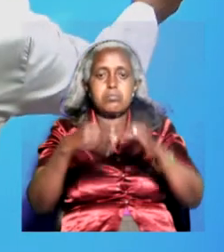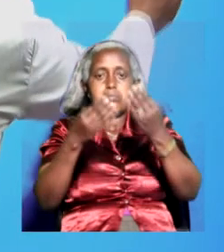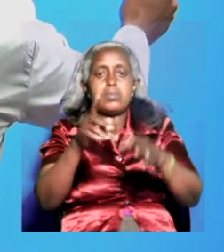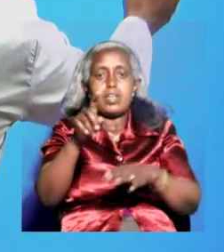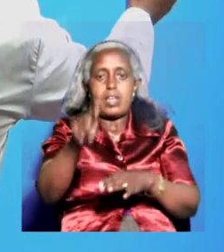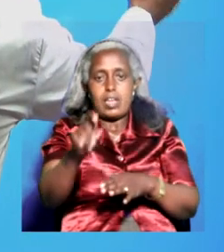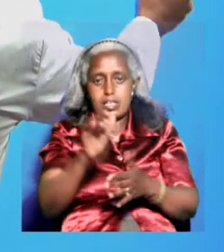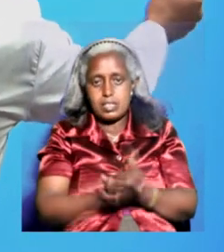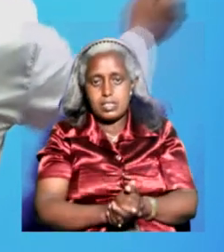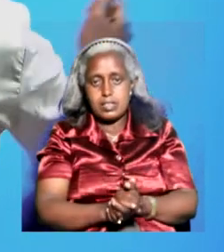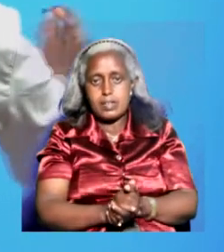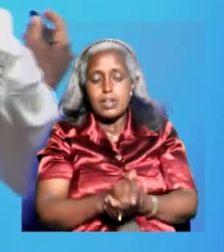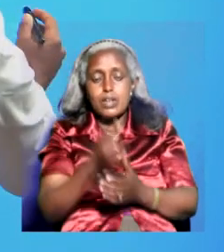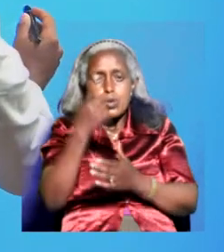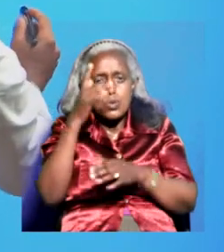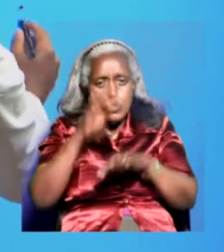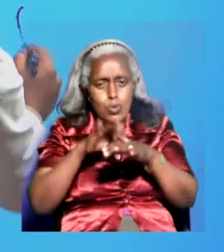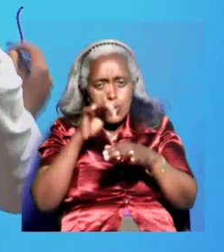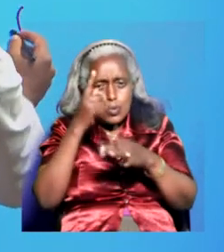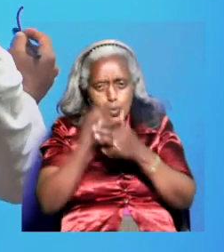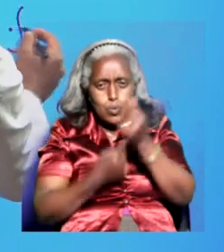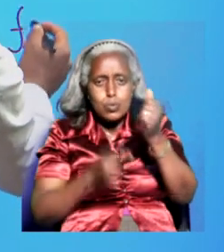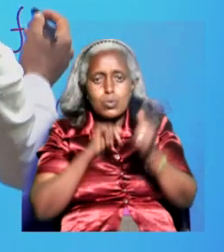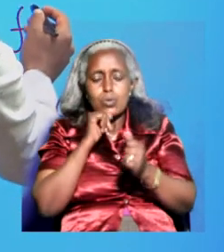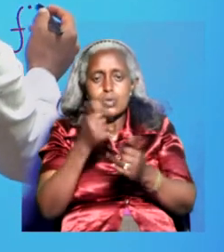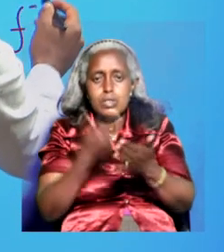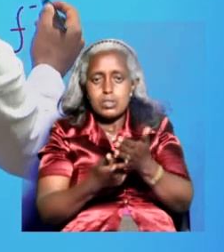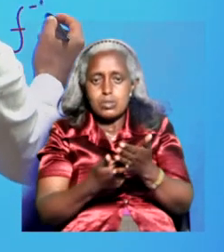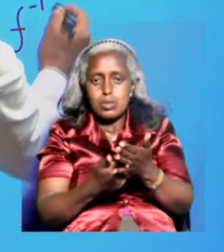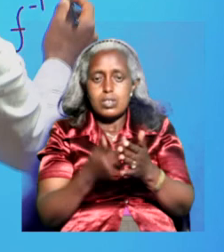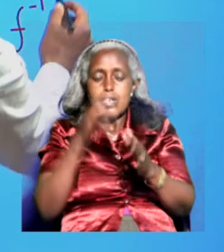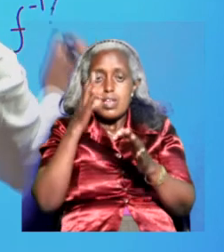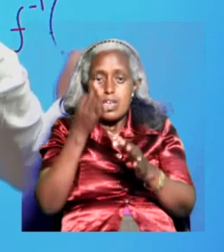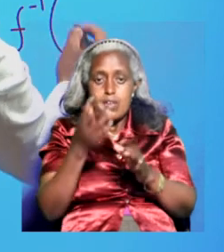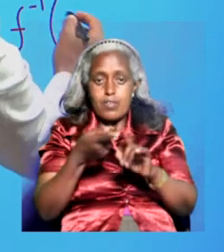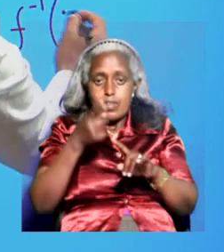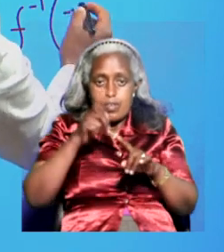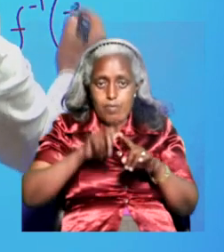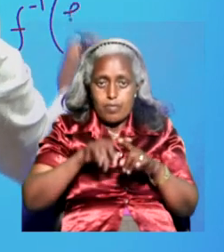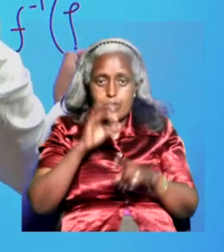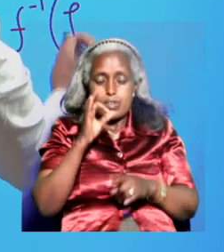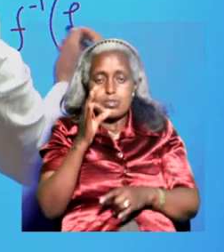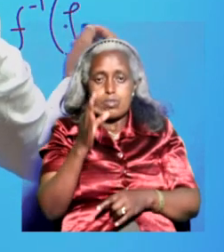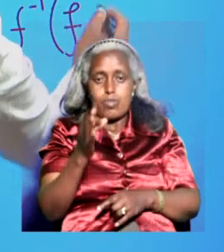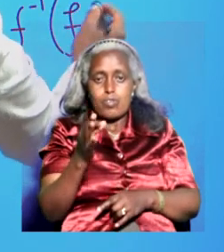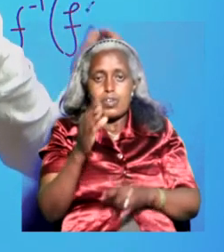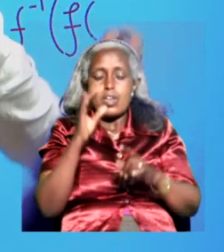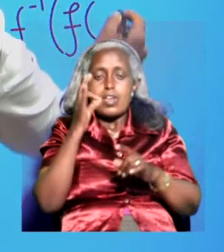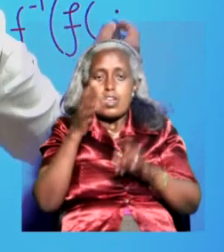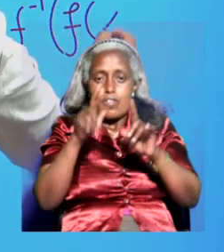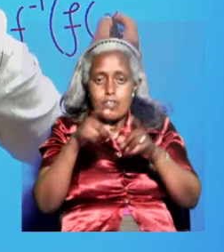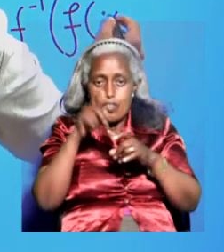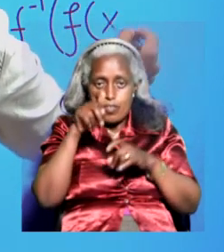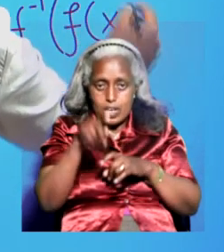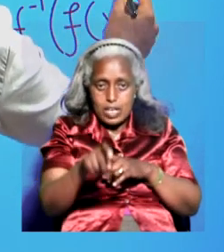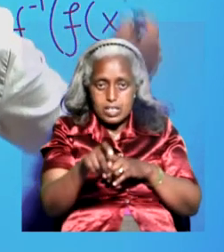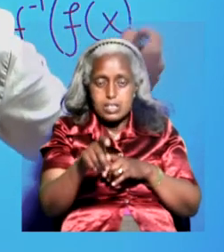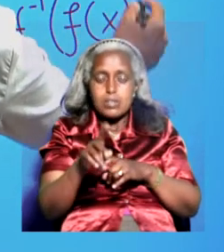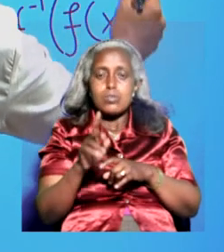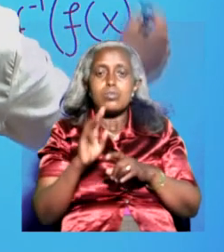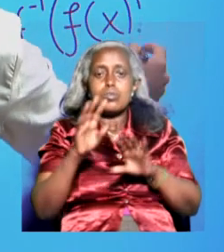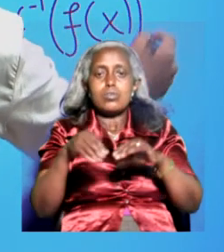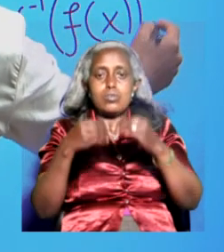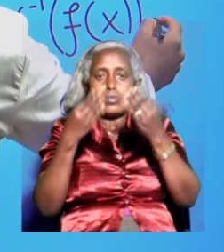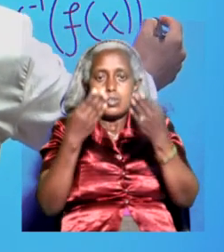x. Not only this one, f inverse of f of x will also